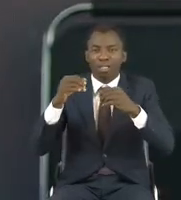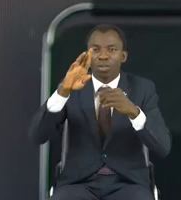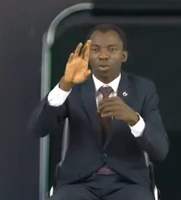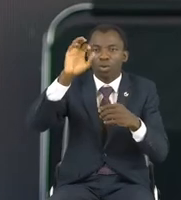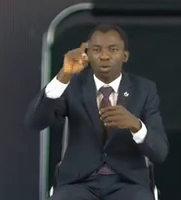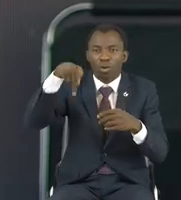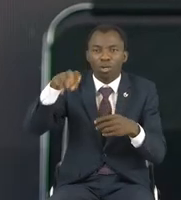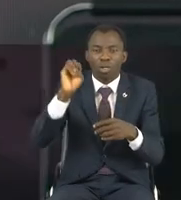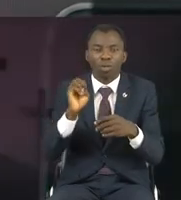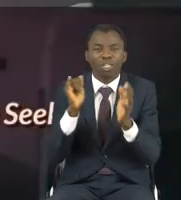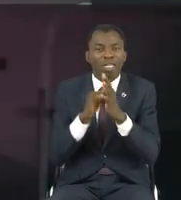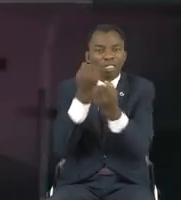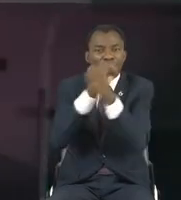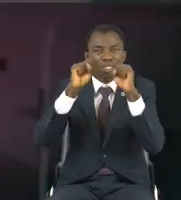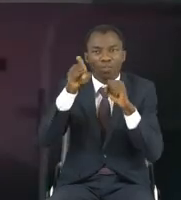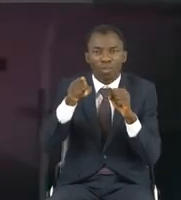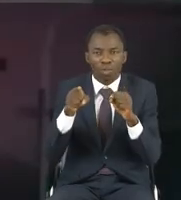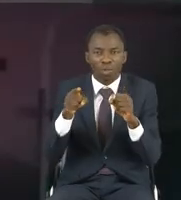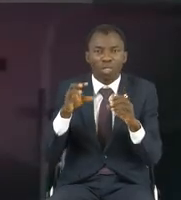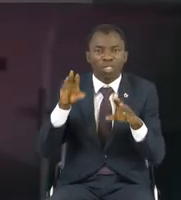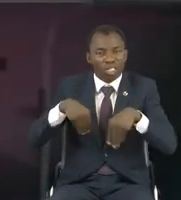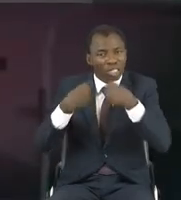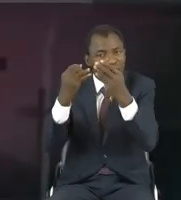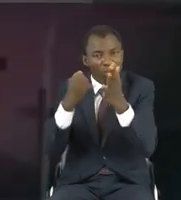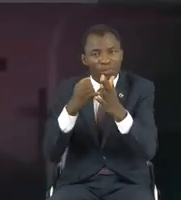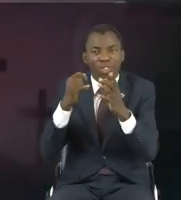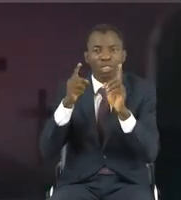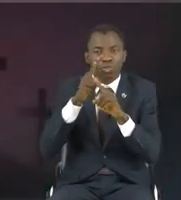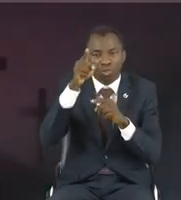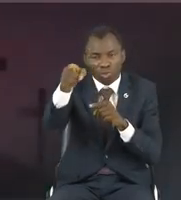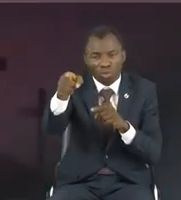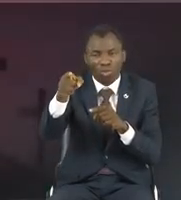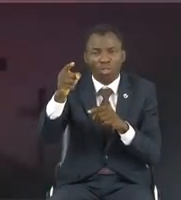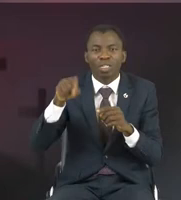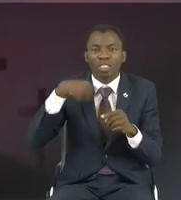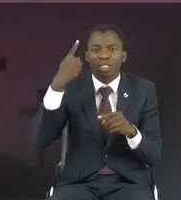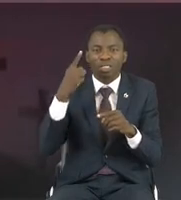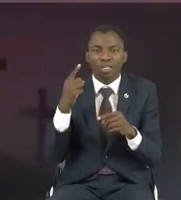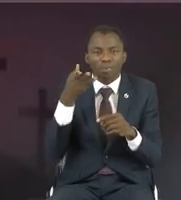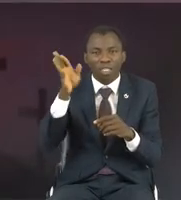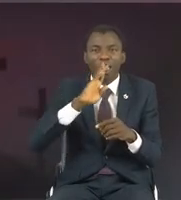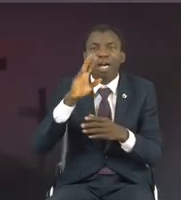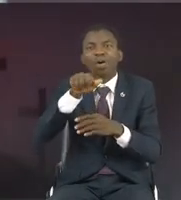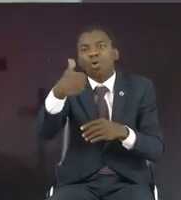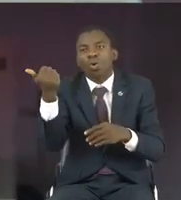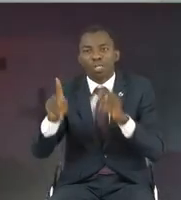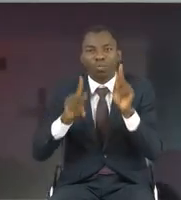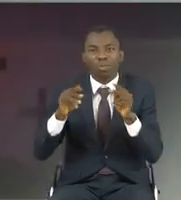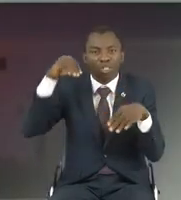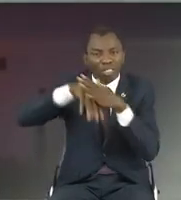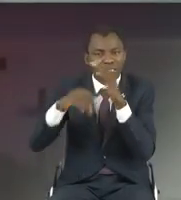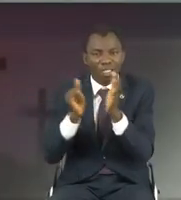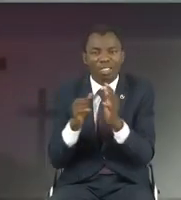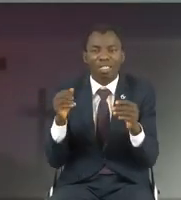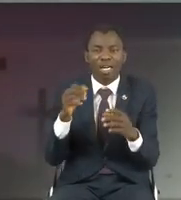you, he gives in your hand. He says, there's still other people in that well. What I